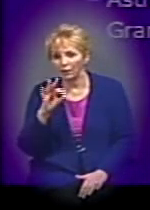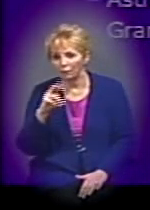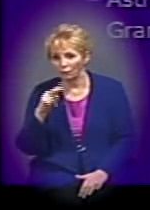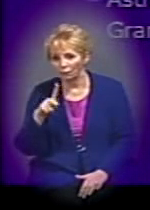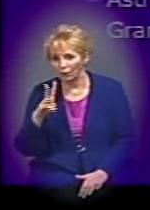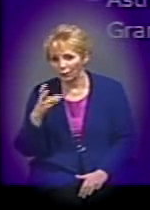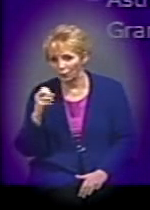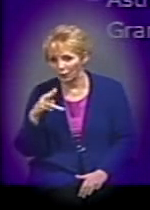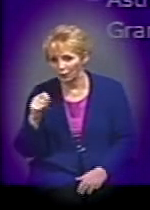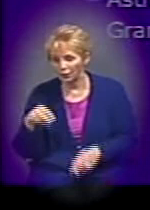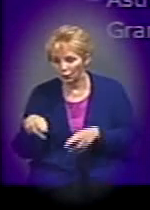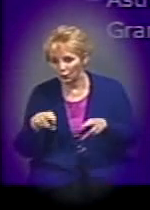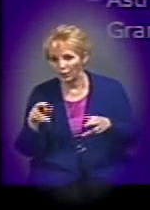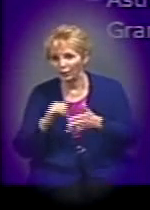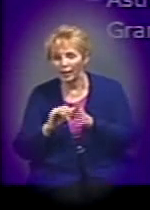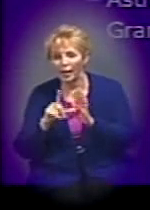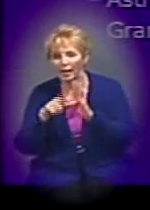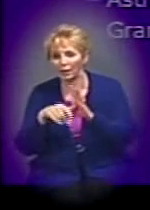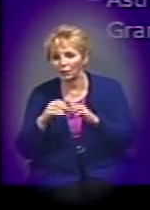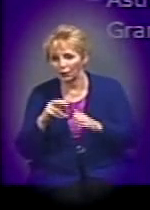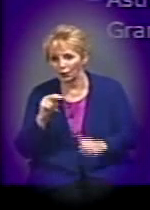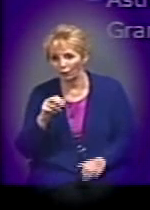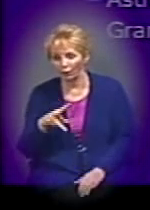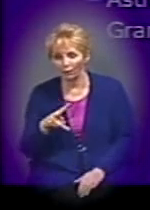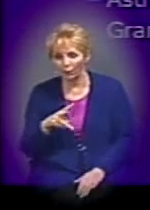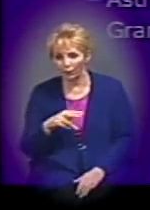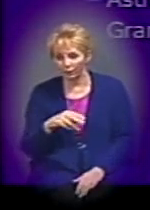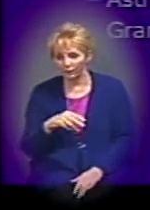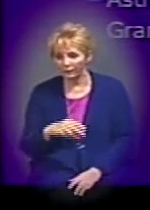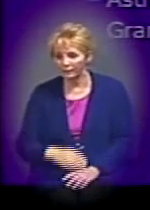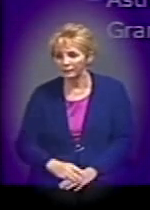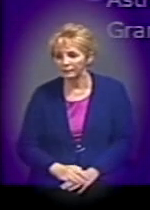will be scheduled later on in November.